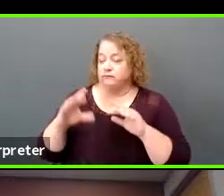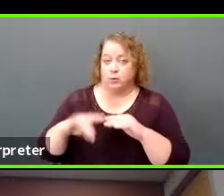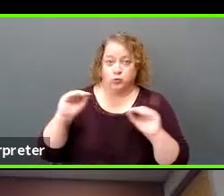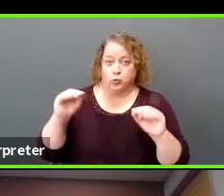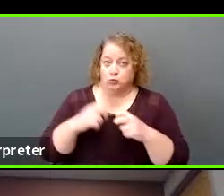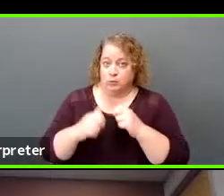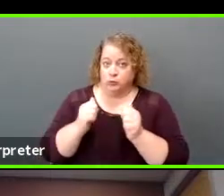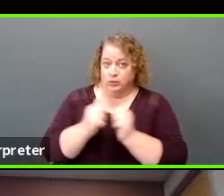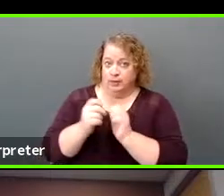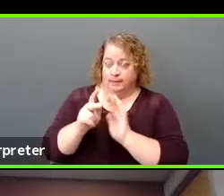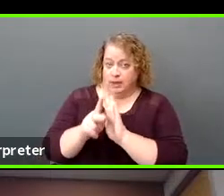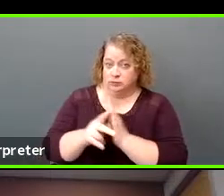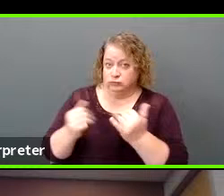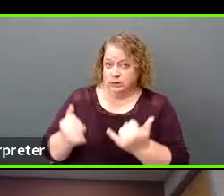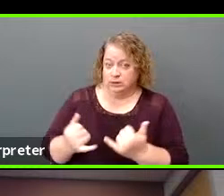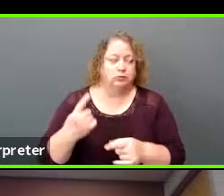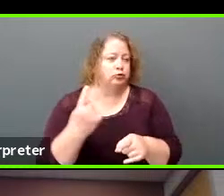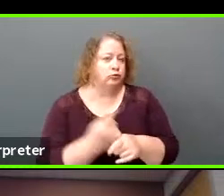policies right now. correct.